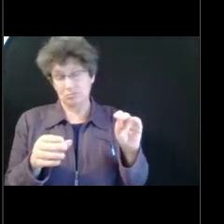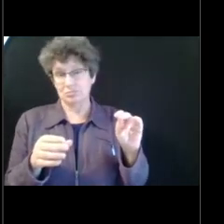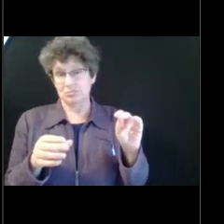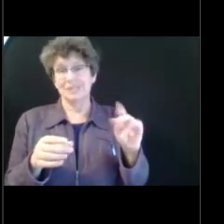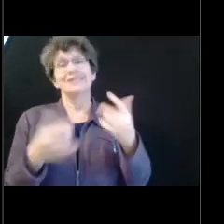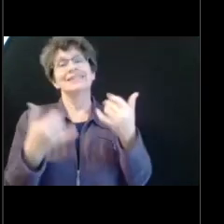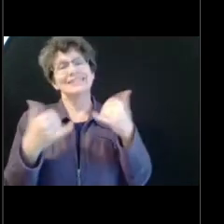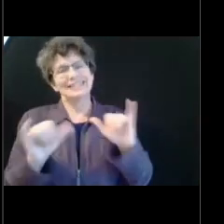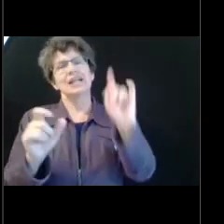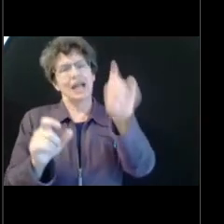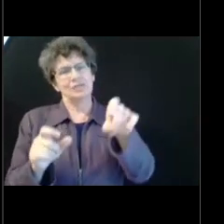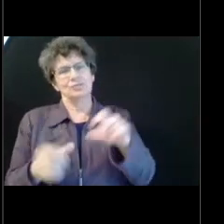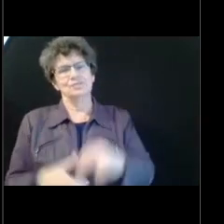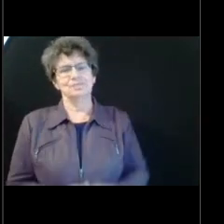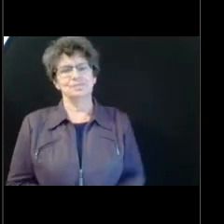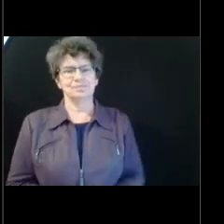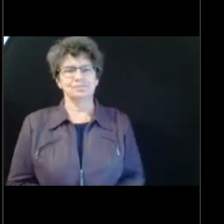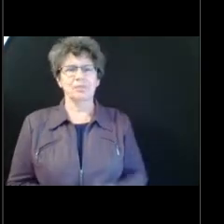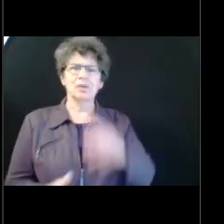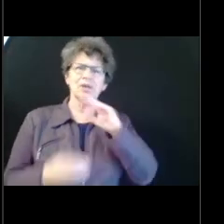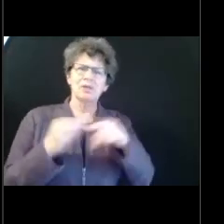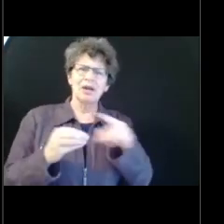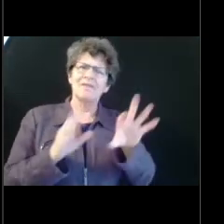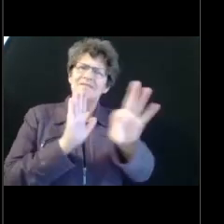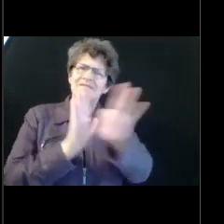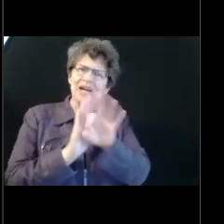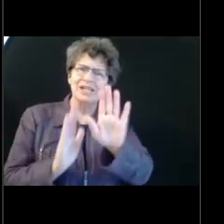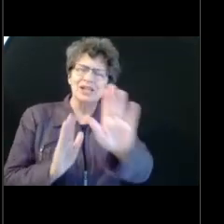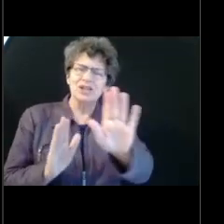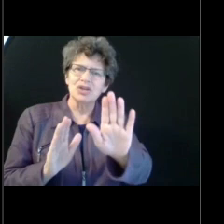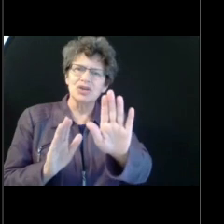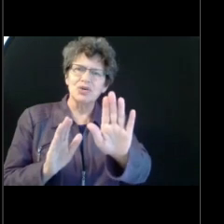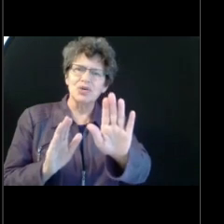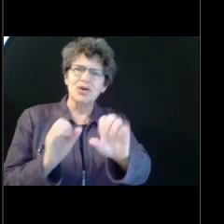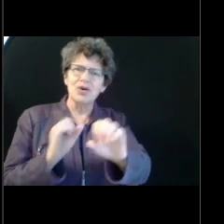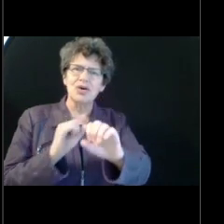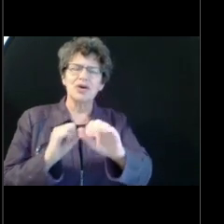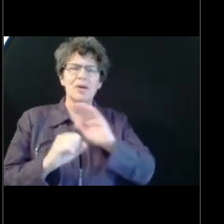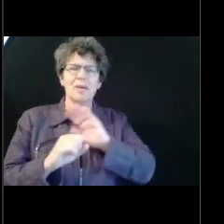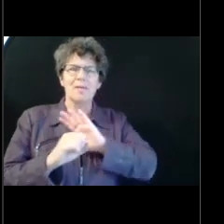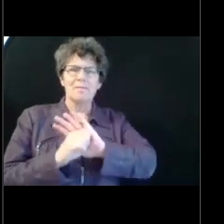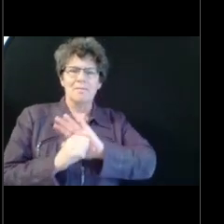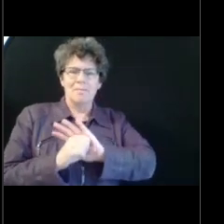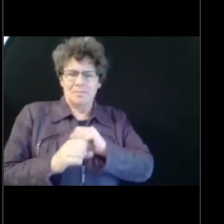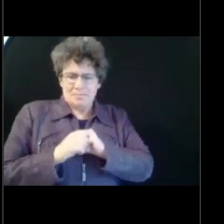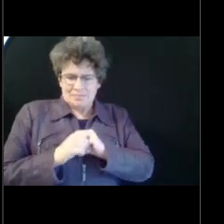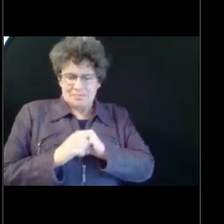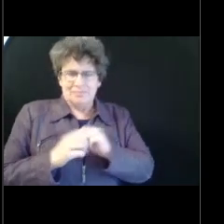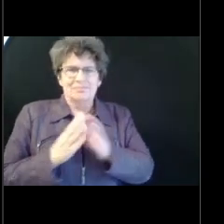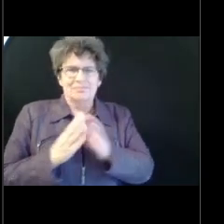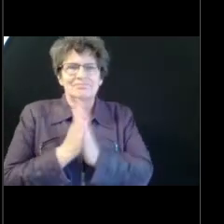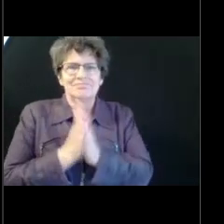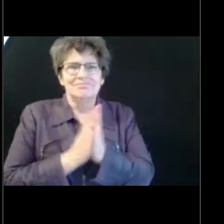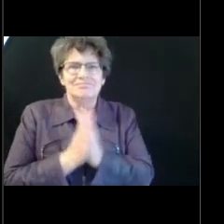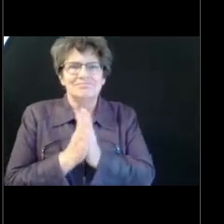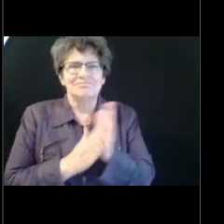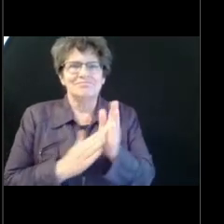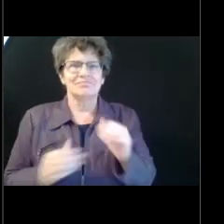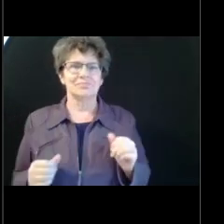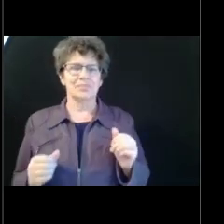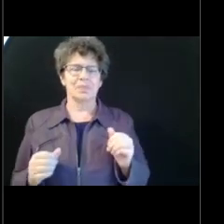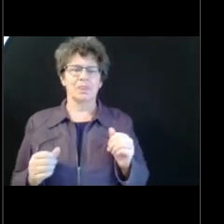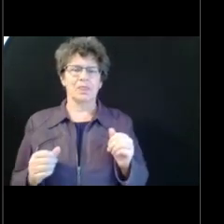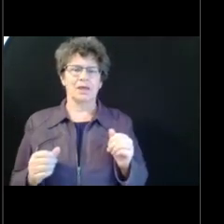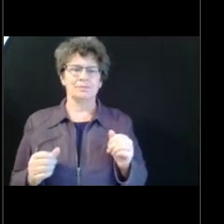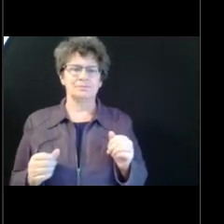We talked about finding your motivation. I bring you this example from our recent news about the pandemic.